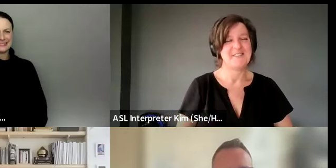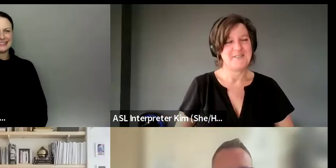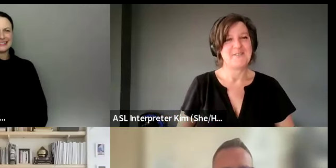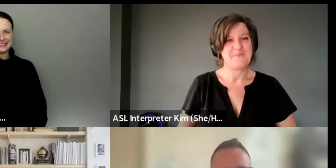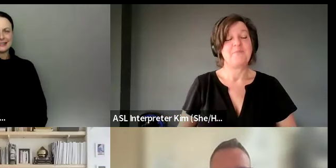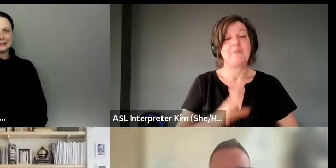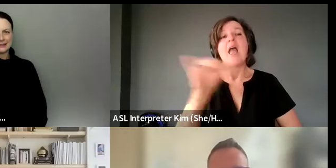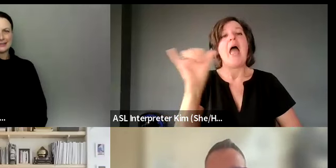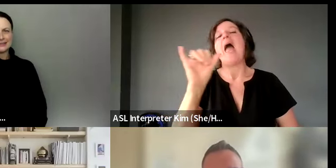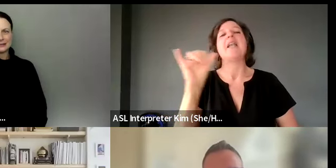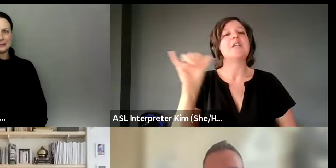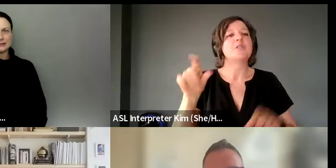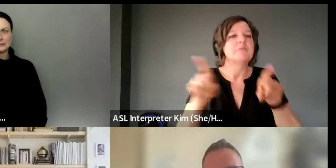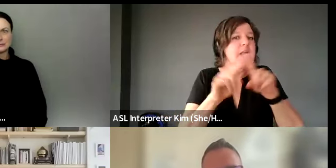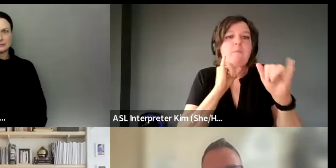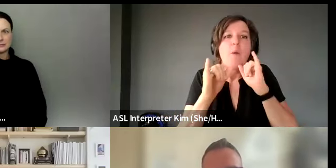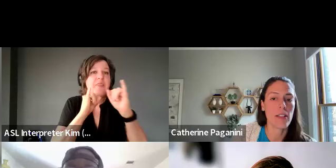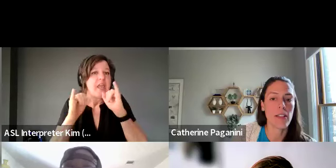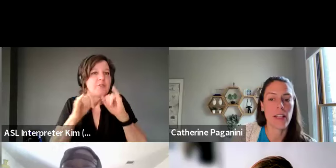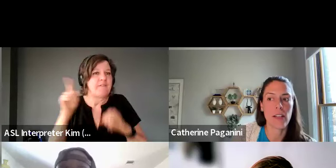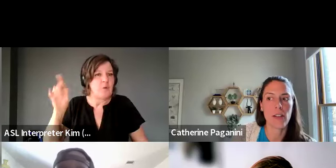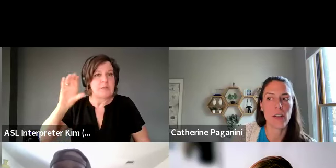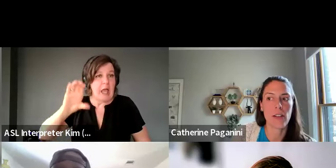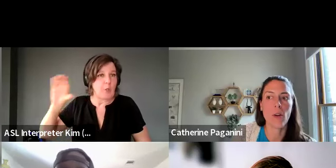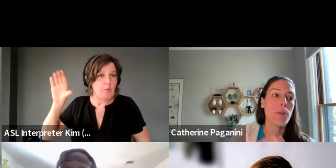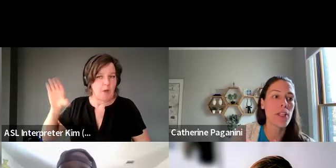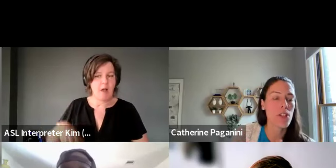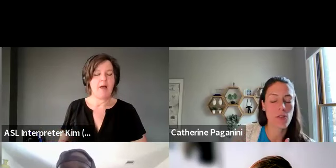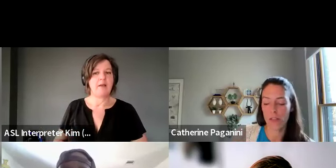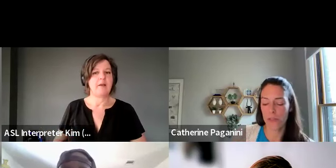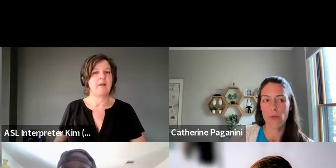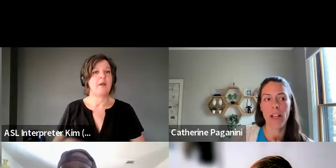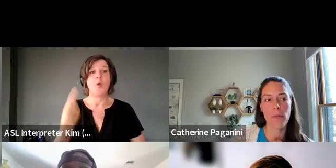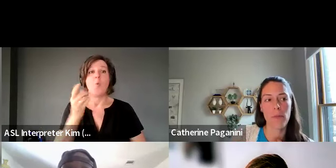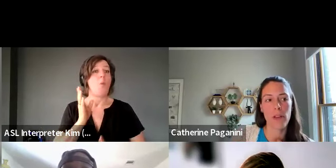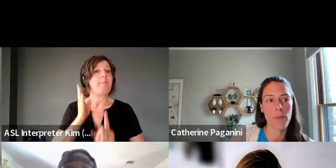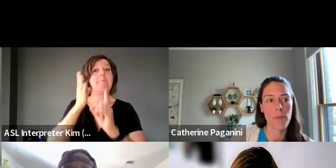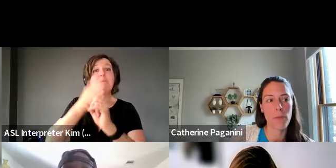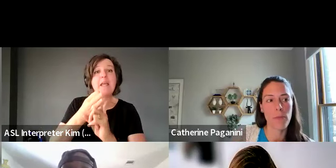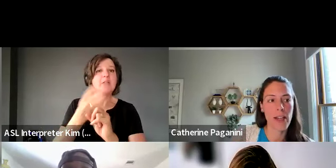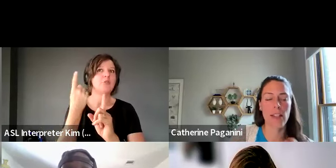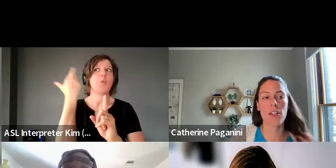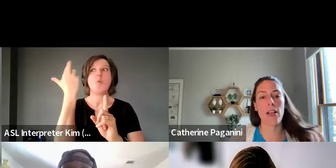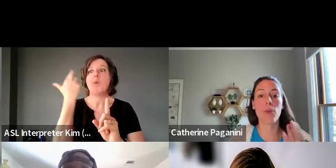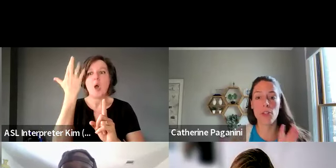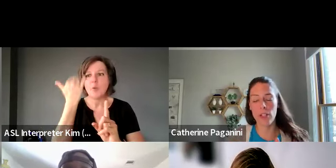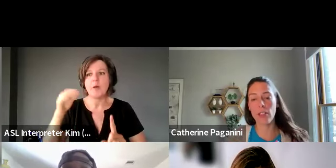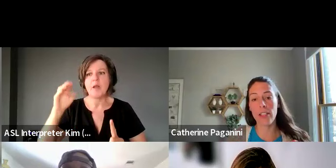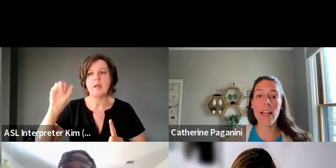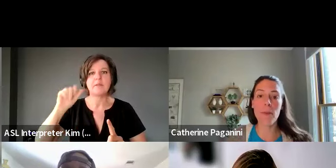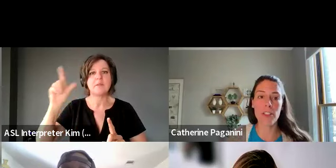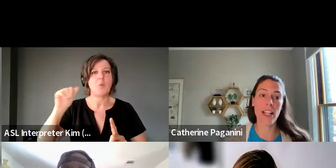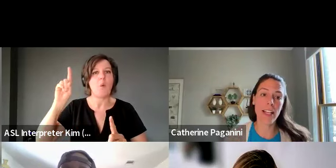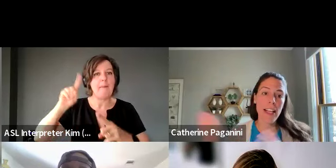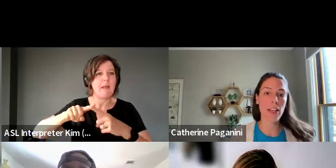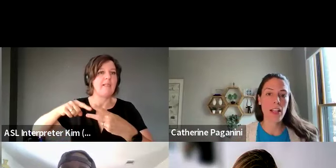And it's also like with the interviews, right, at KubeCon, like one of the pitches or the reason why Milad and Anastasia, I